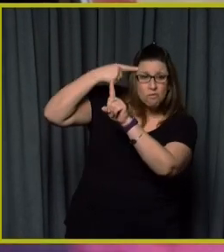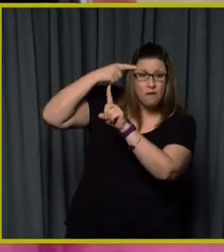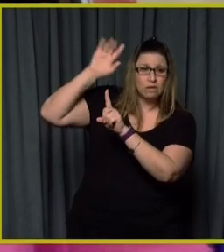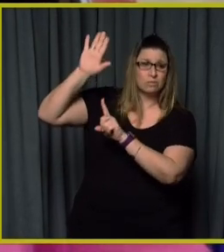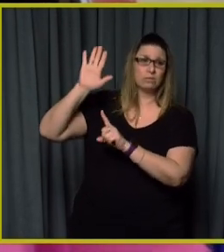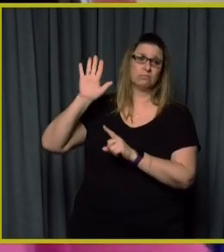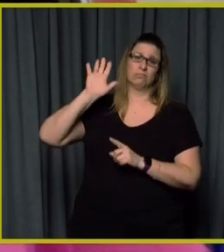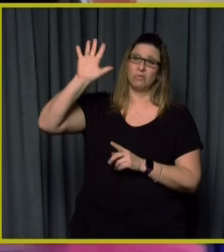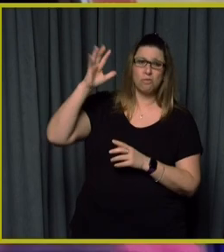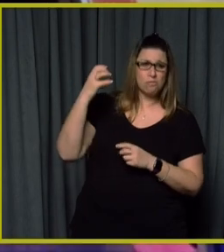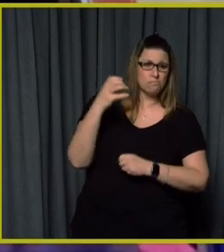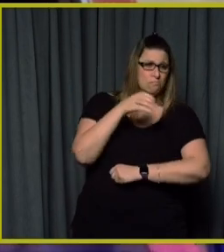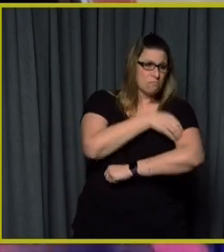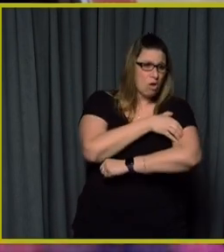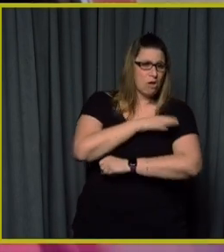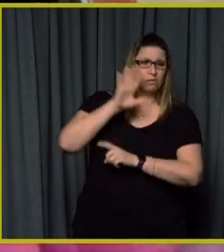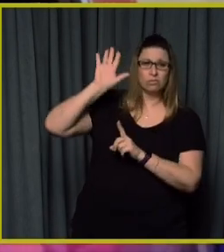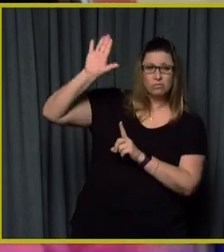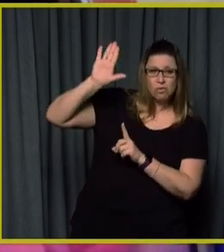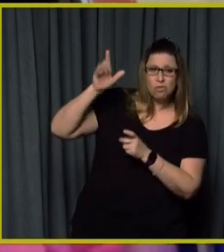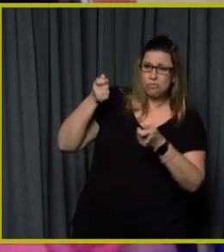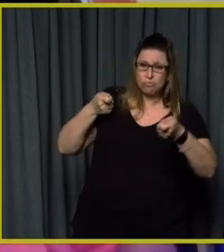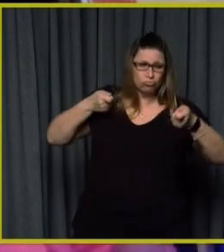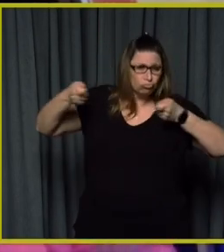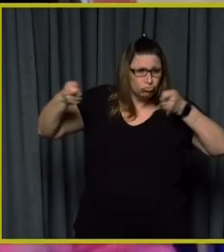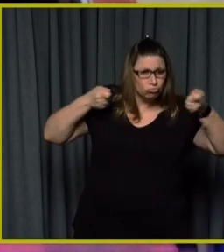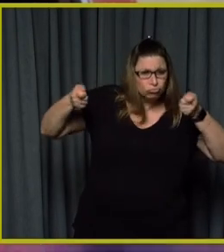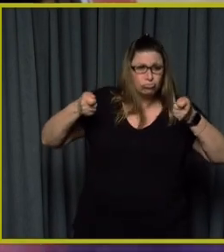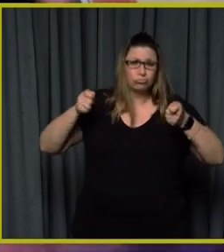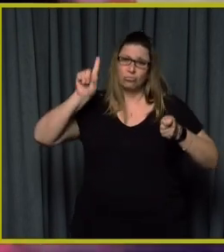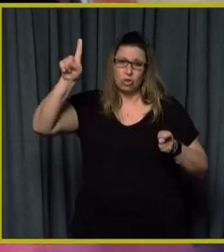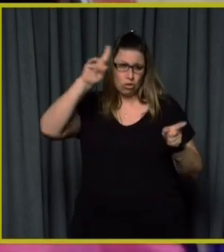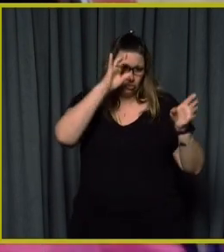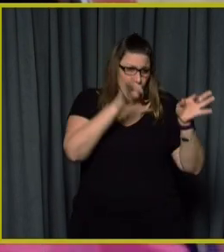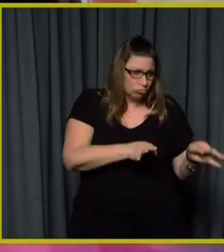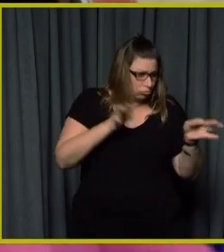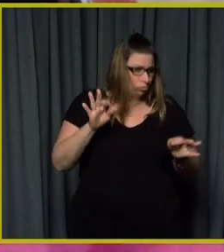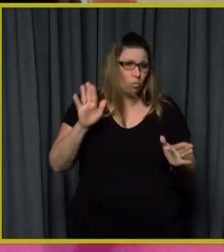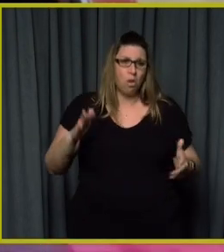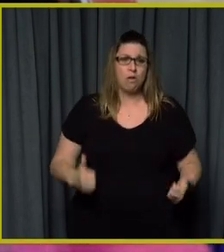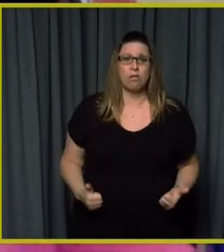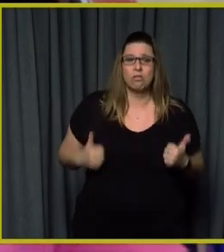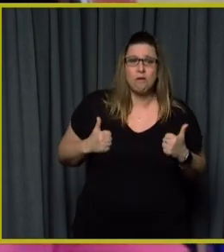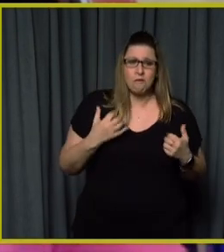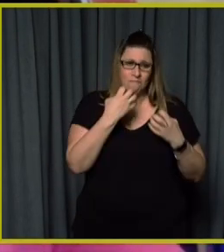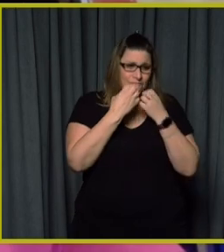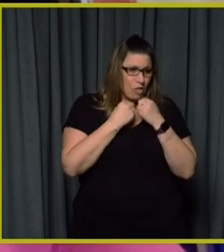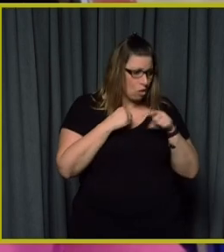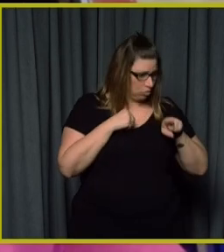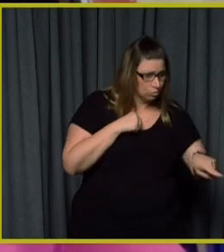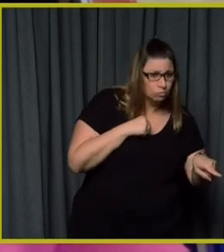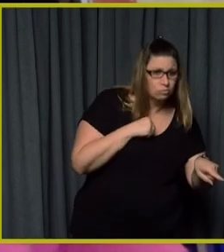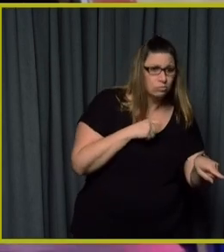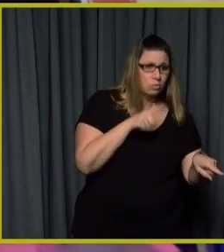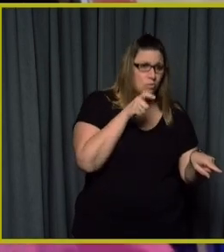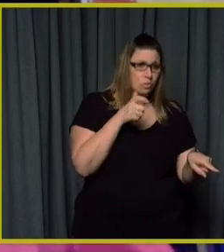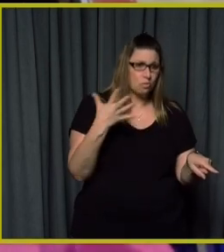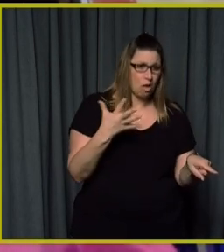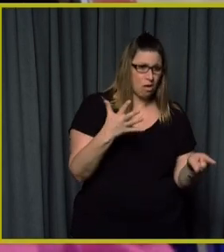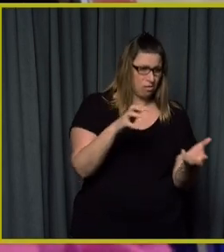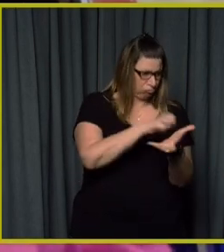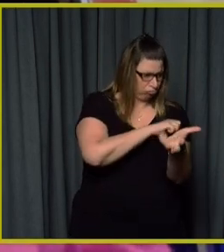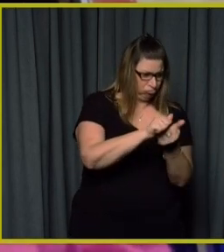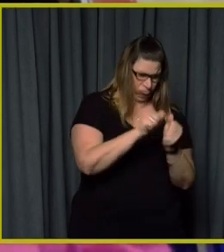use policy to determine whose lives are worth protecting, whose lives are valuable, and whose lives are expendable. And I know that we